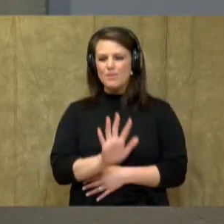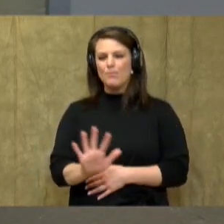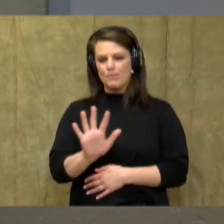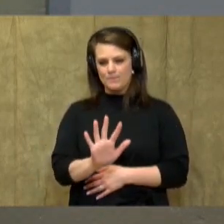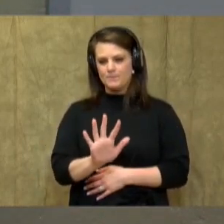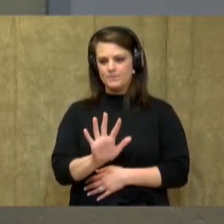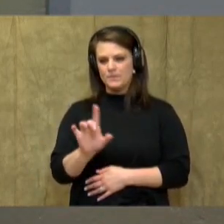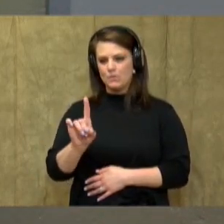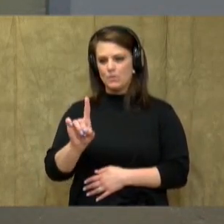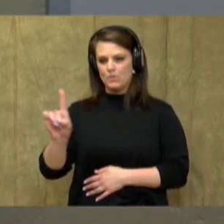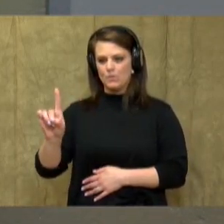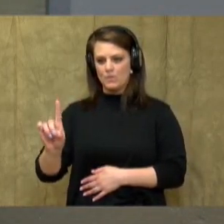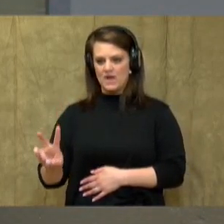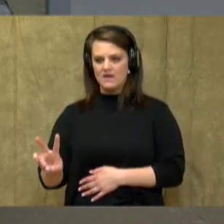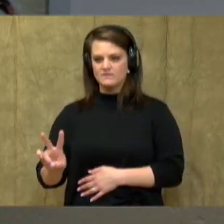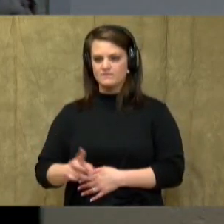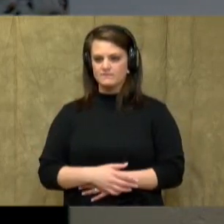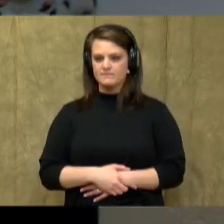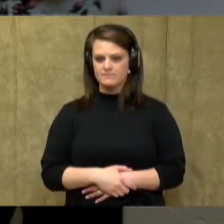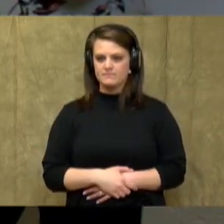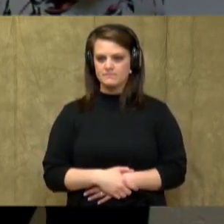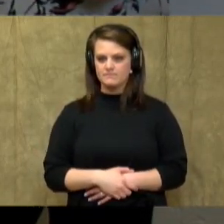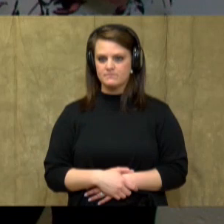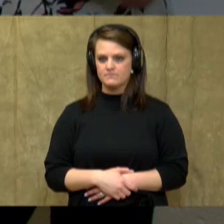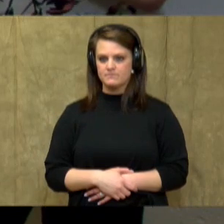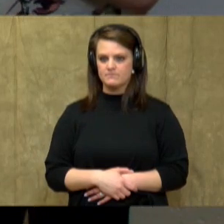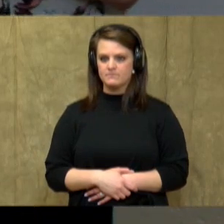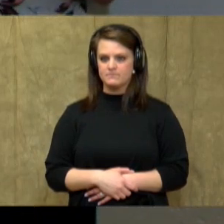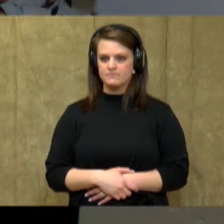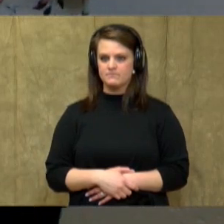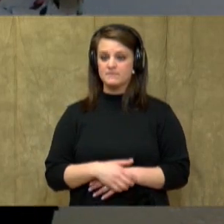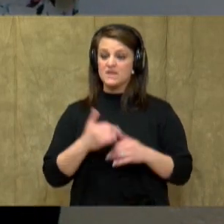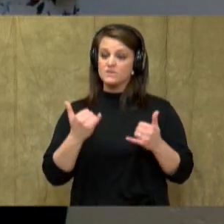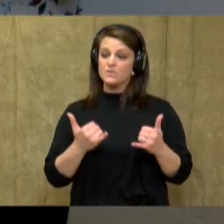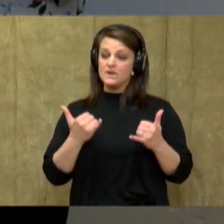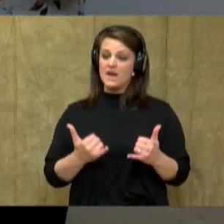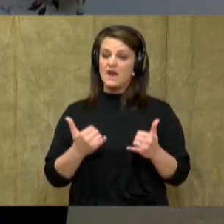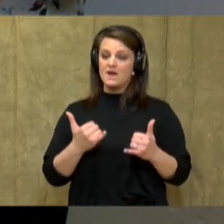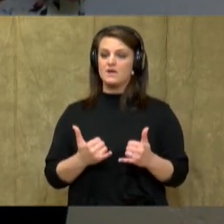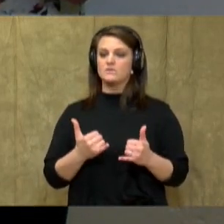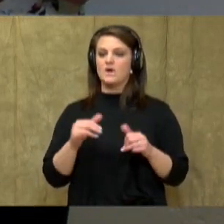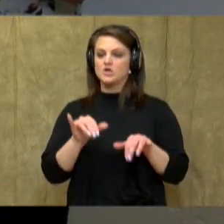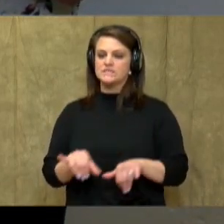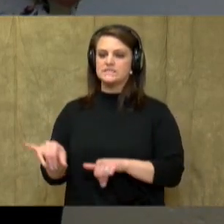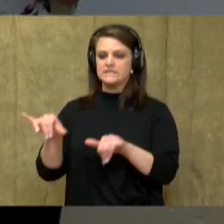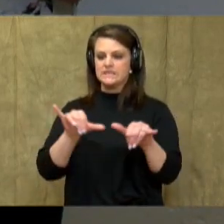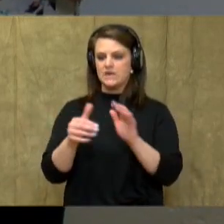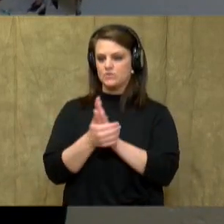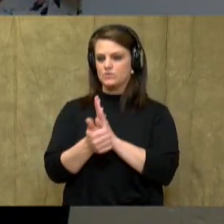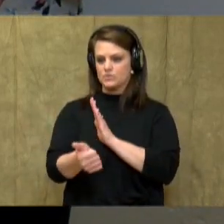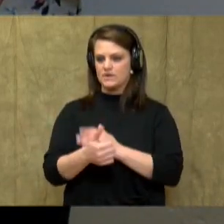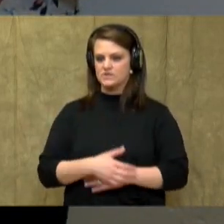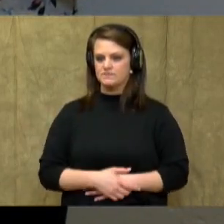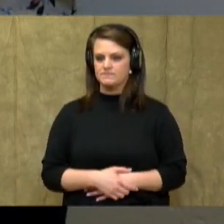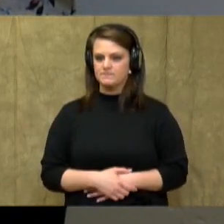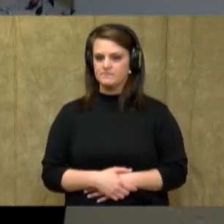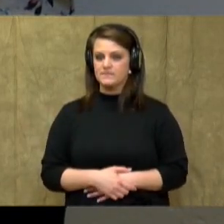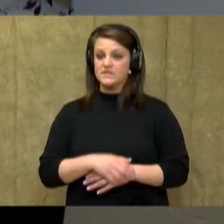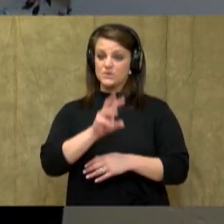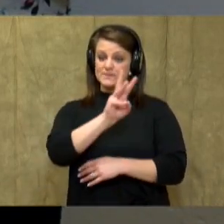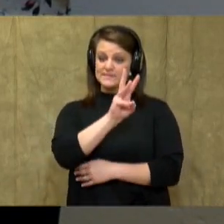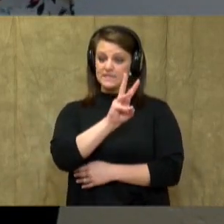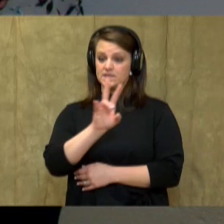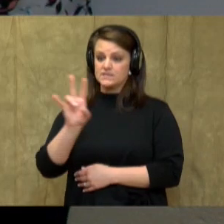approximately 1.5, okay? So now let's look at our standard strategy, looking at 6 and